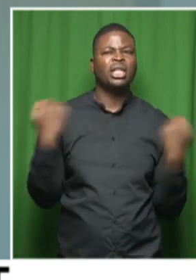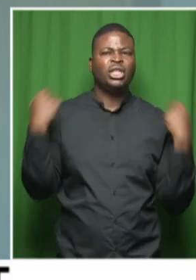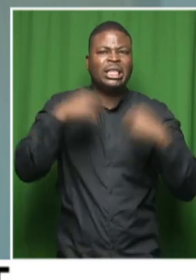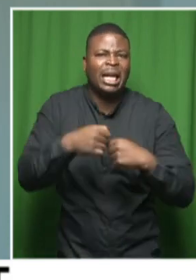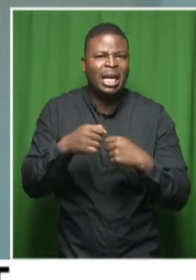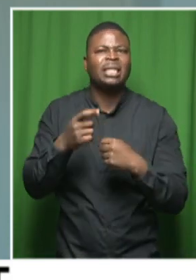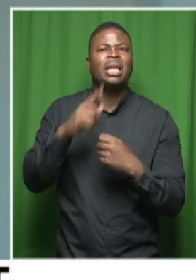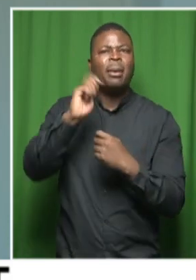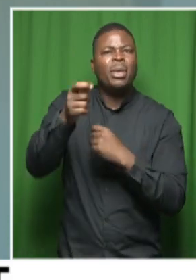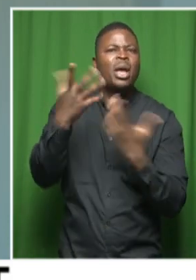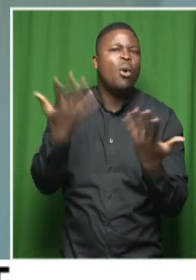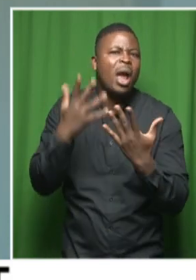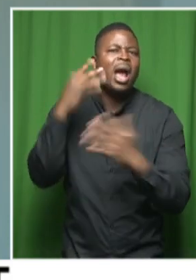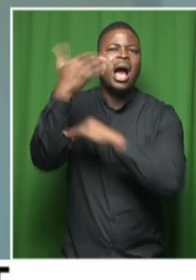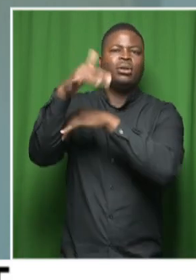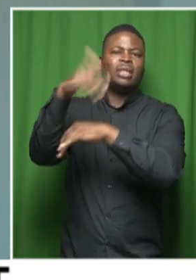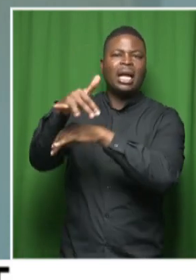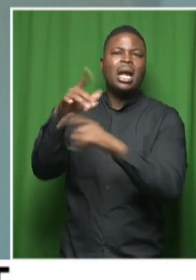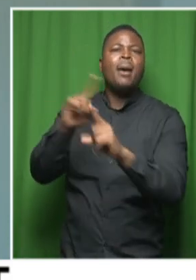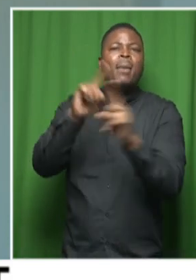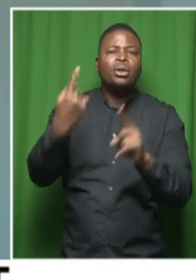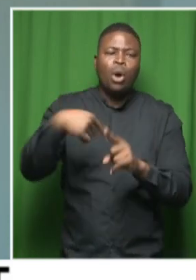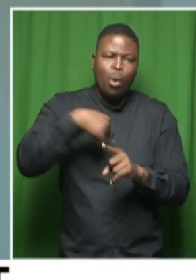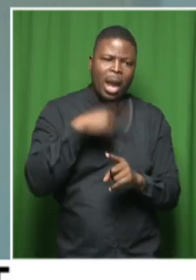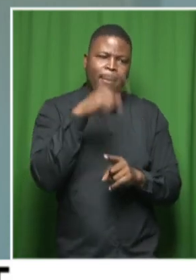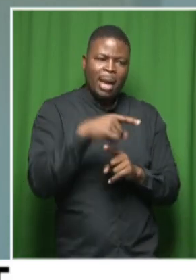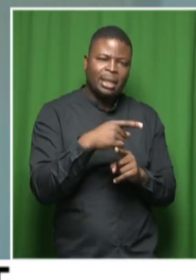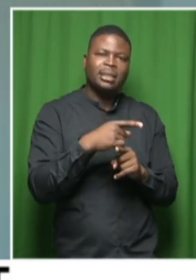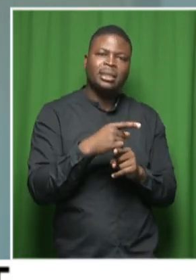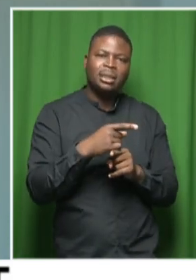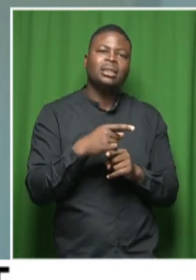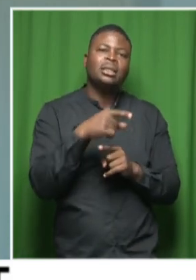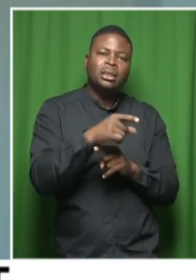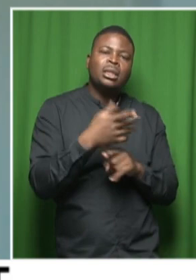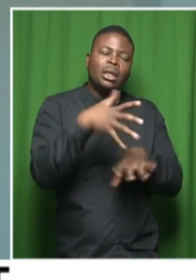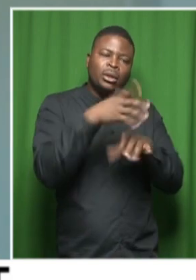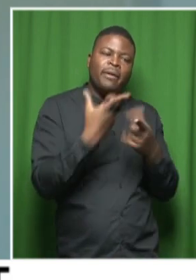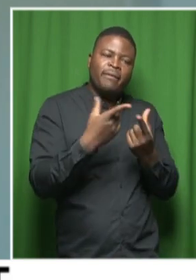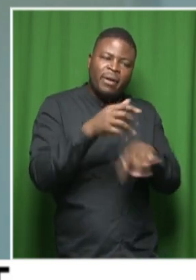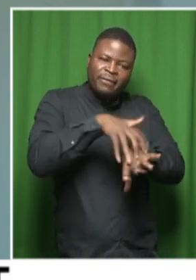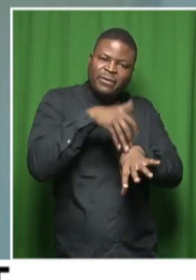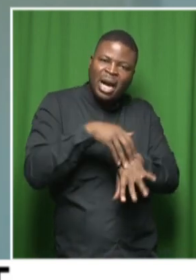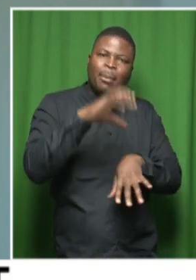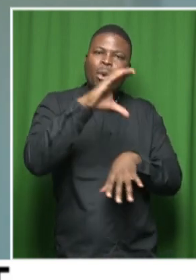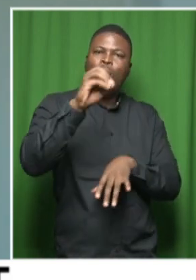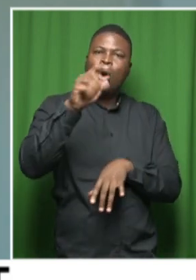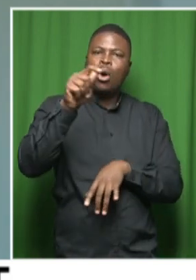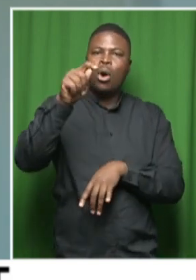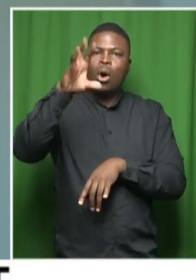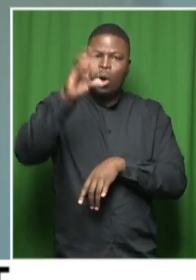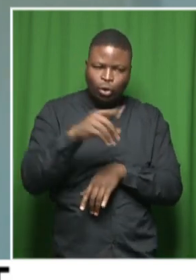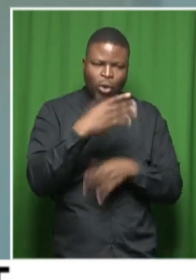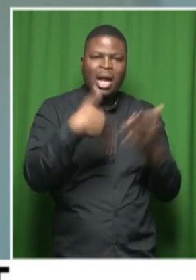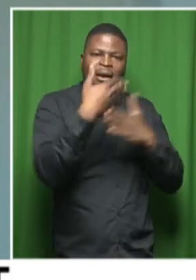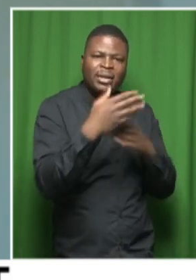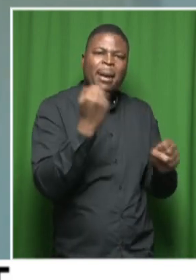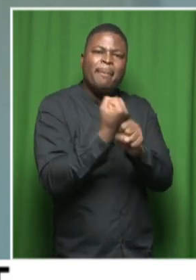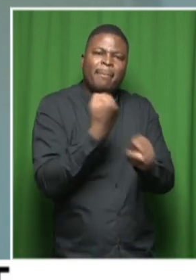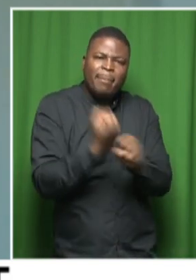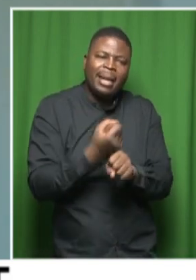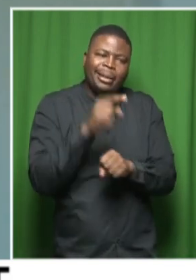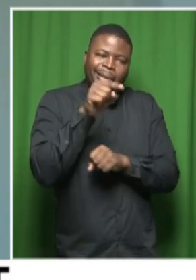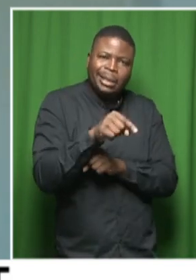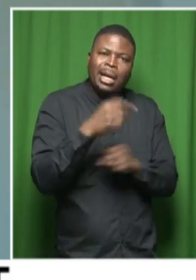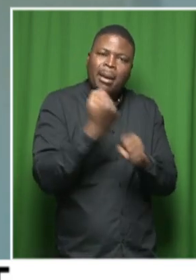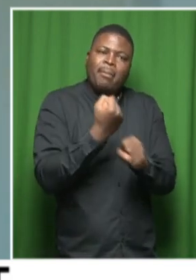from outside when in fact we could be coordinating. And part of it also reflects the lack of state capacity, because the people that we've been